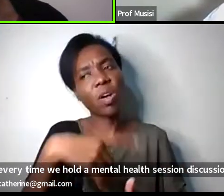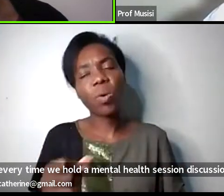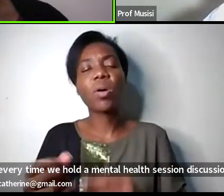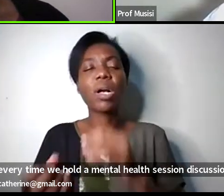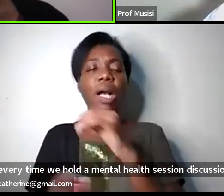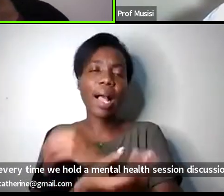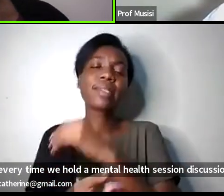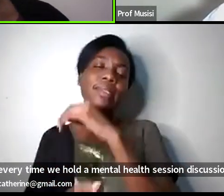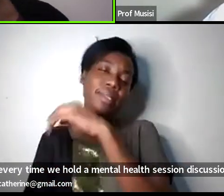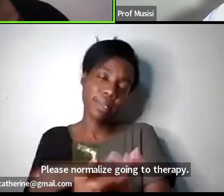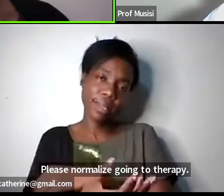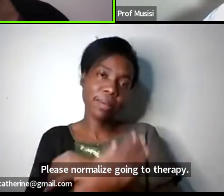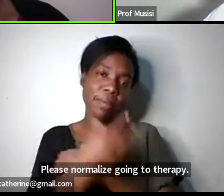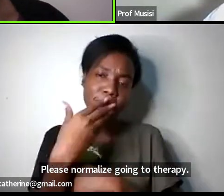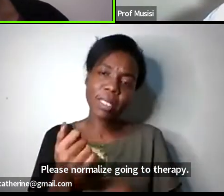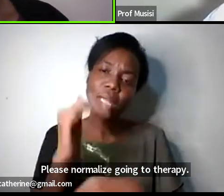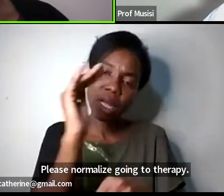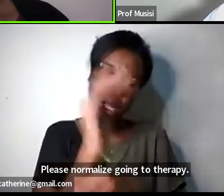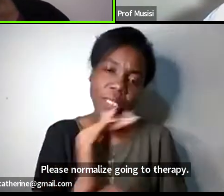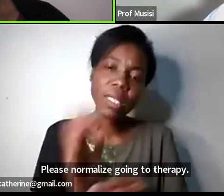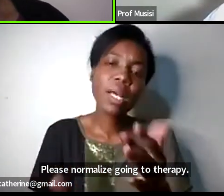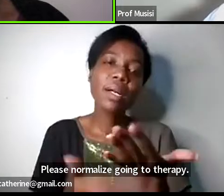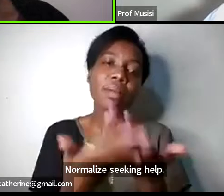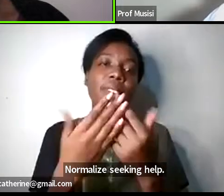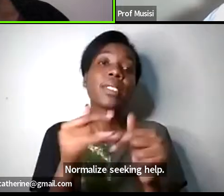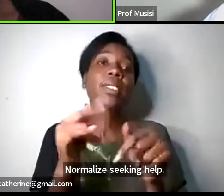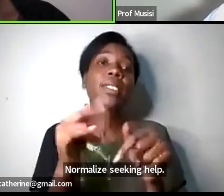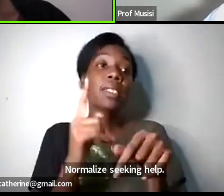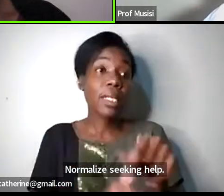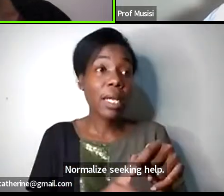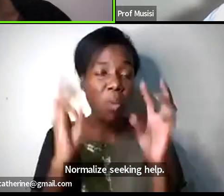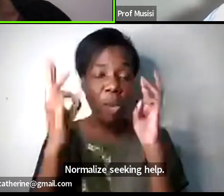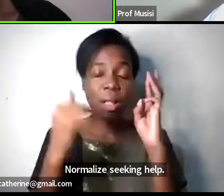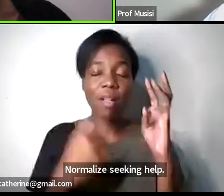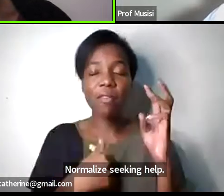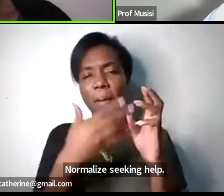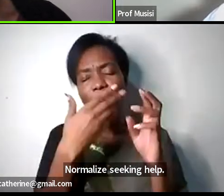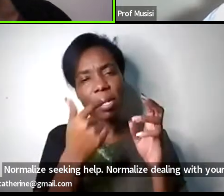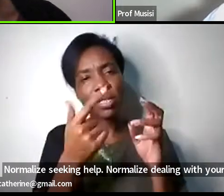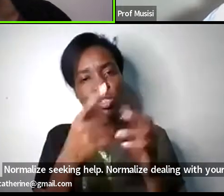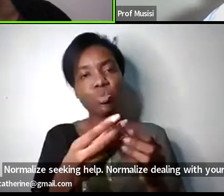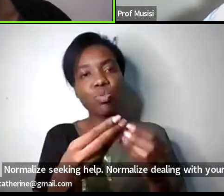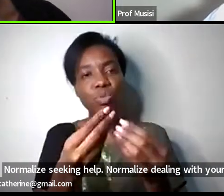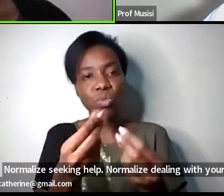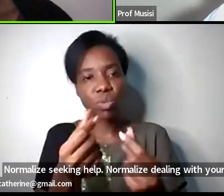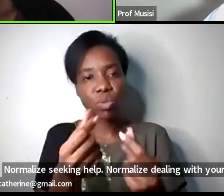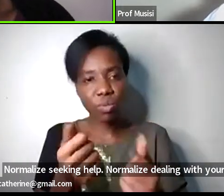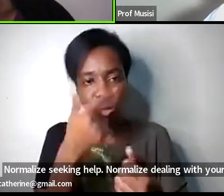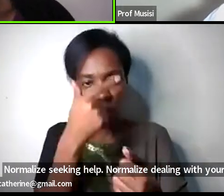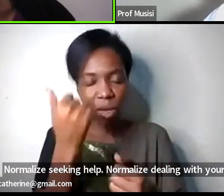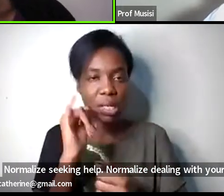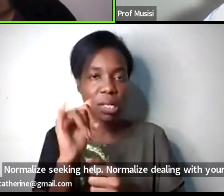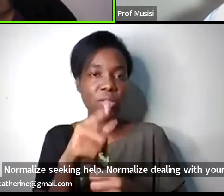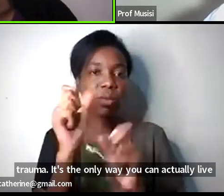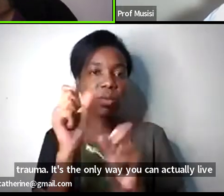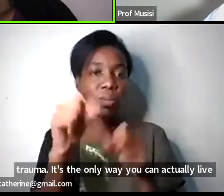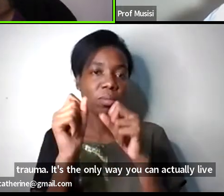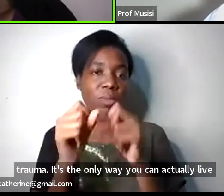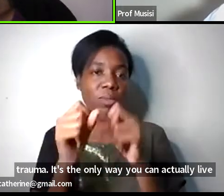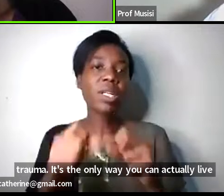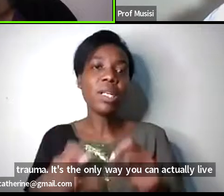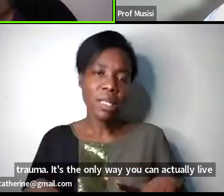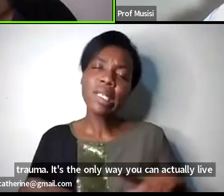seeking help, normalize dealing with your trauma. It's the only way you can actually live life to the